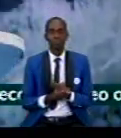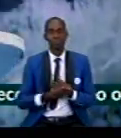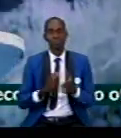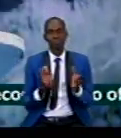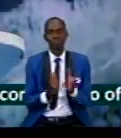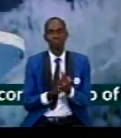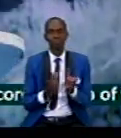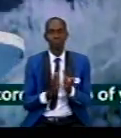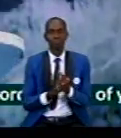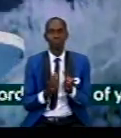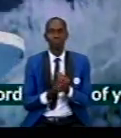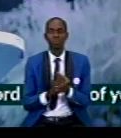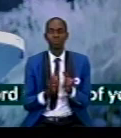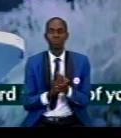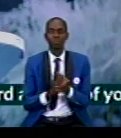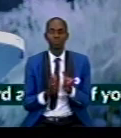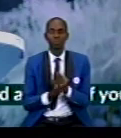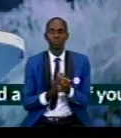song.